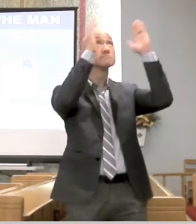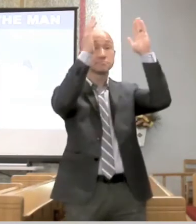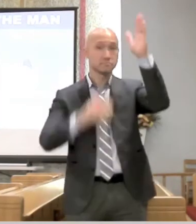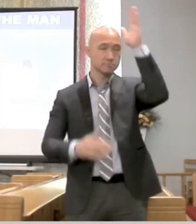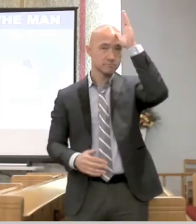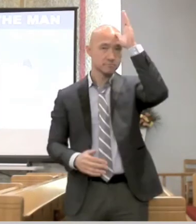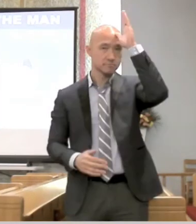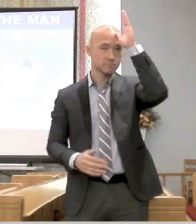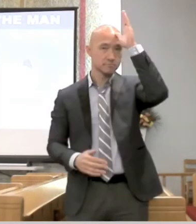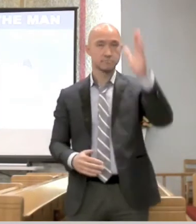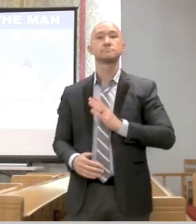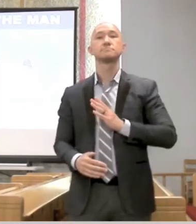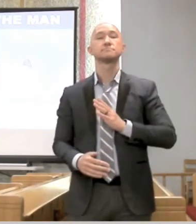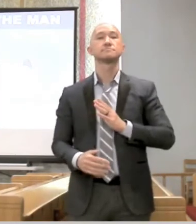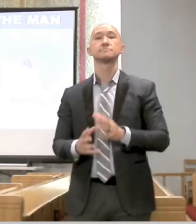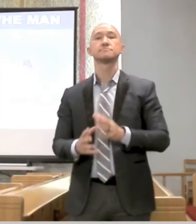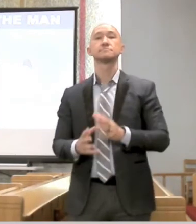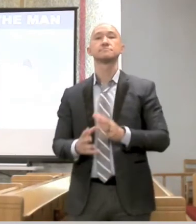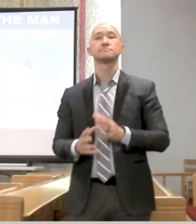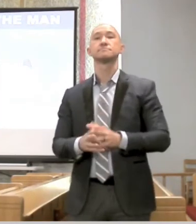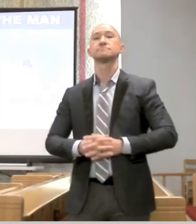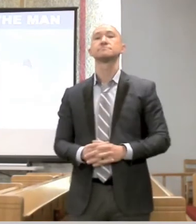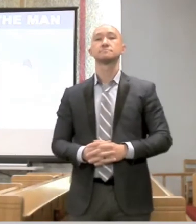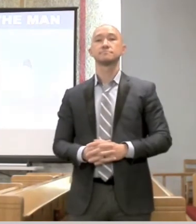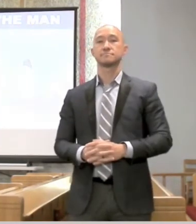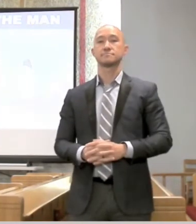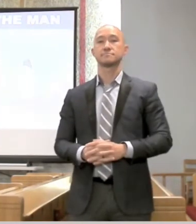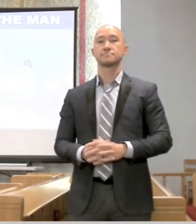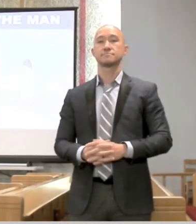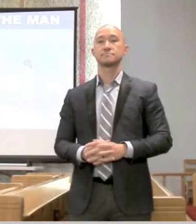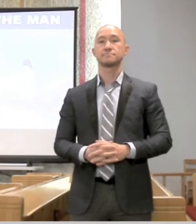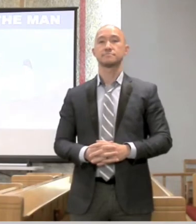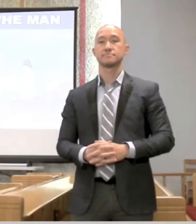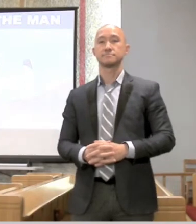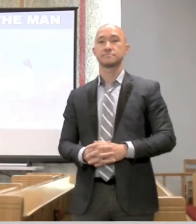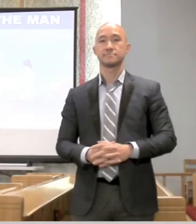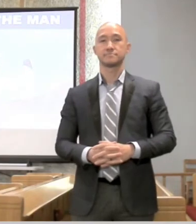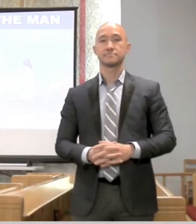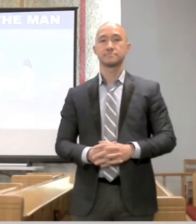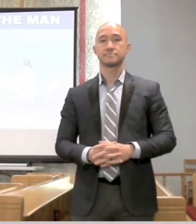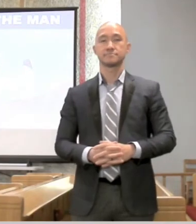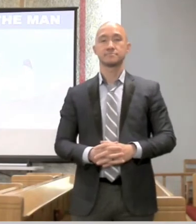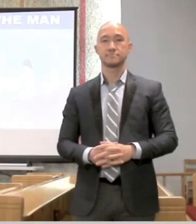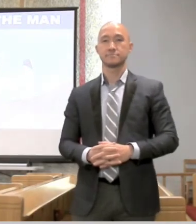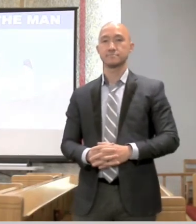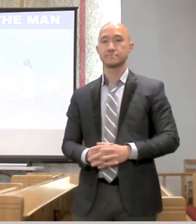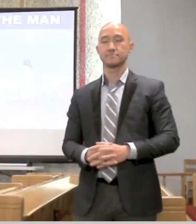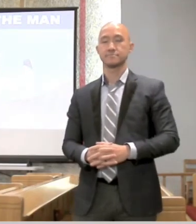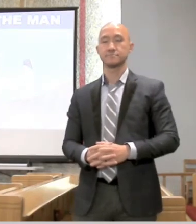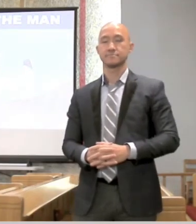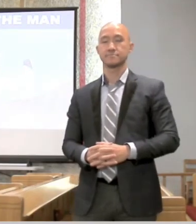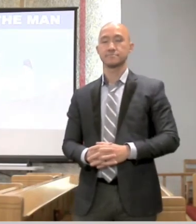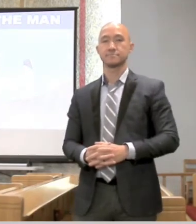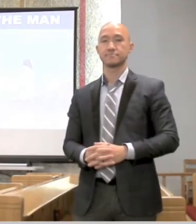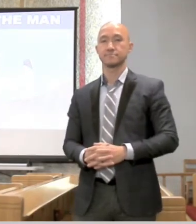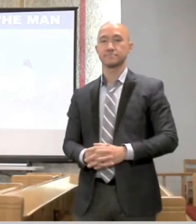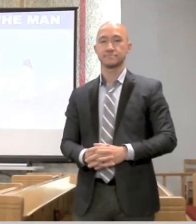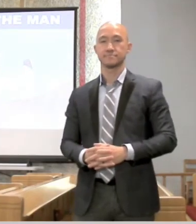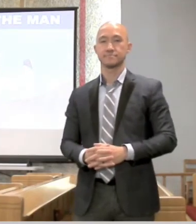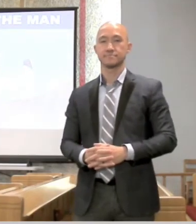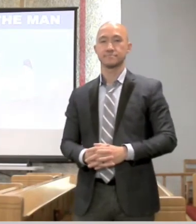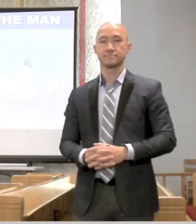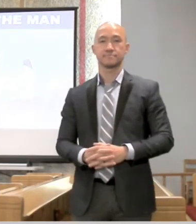the exclamation Pilate made somewhat in defense of Jesus when the Jews handed him over to him. It was